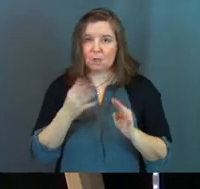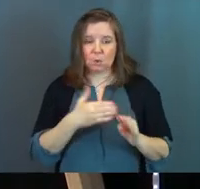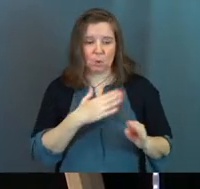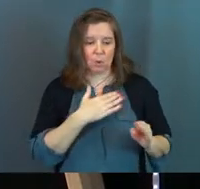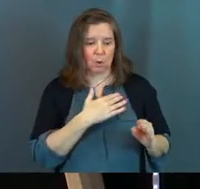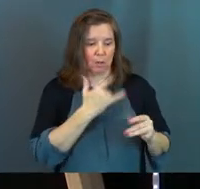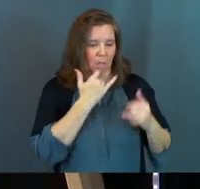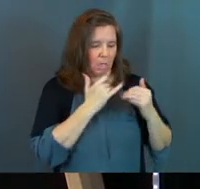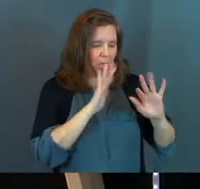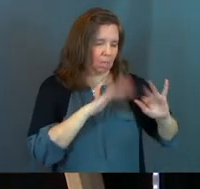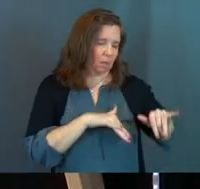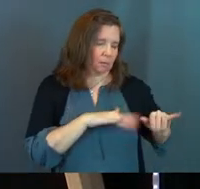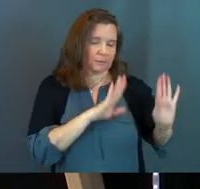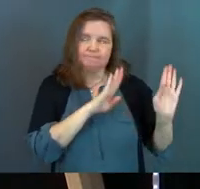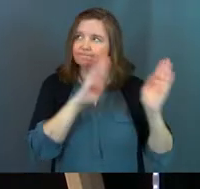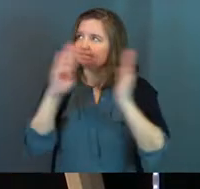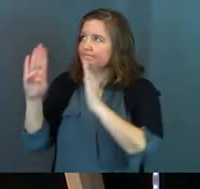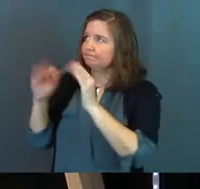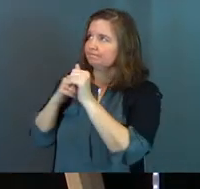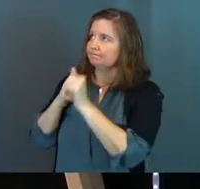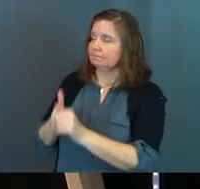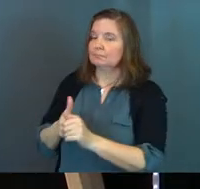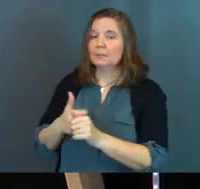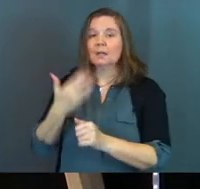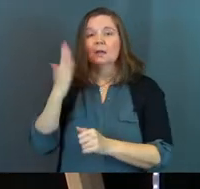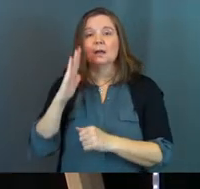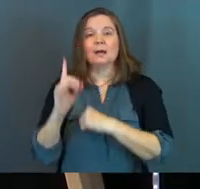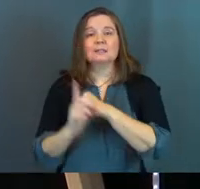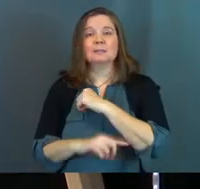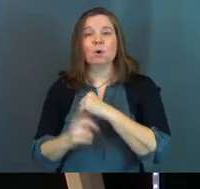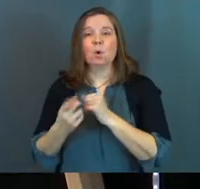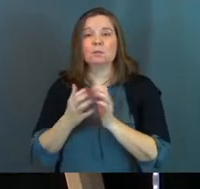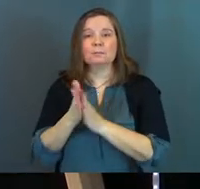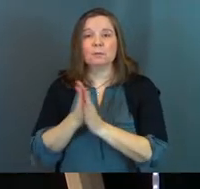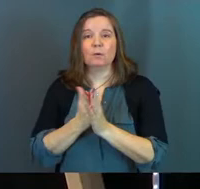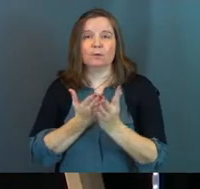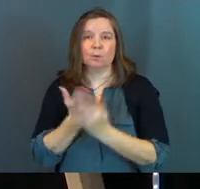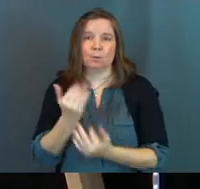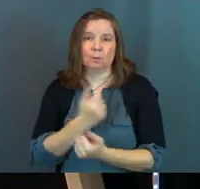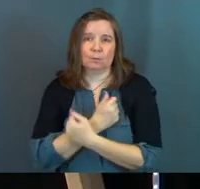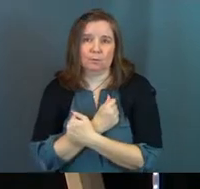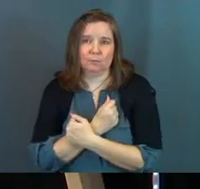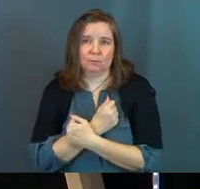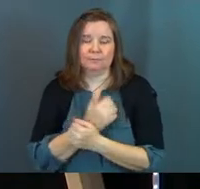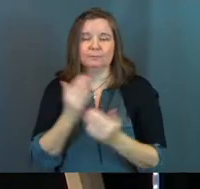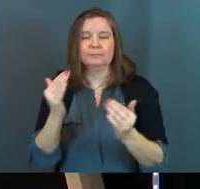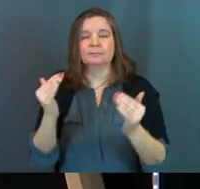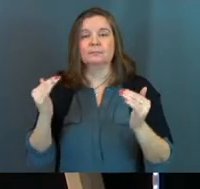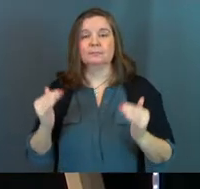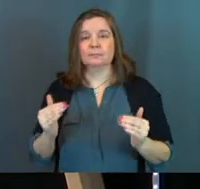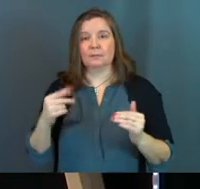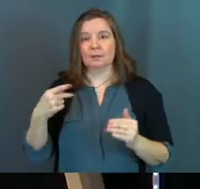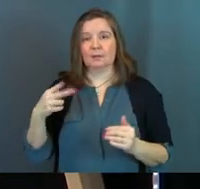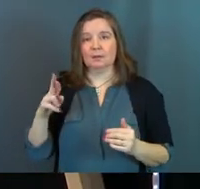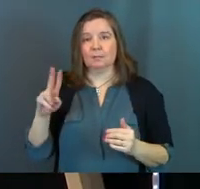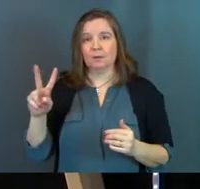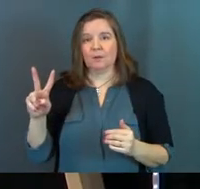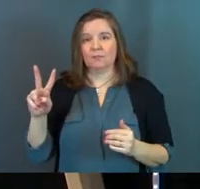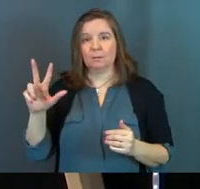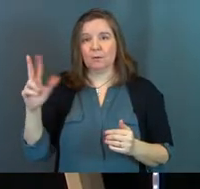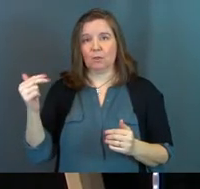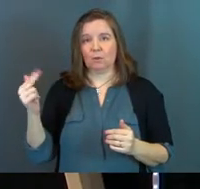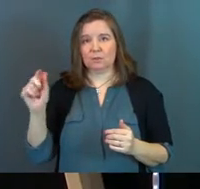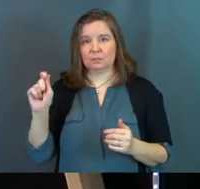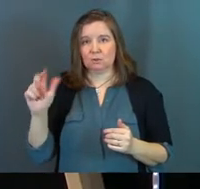your indifference. God's discipline will always be motivated by love. Next, Proverbs